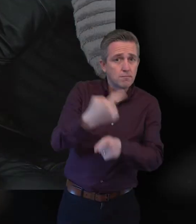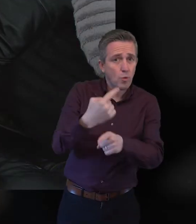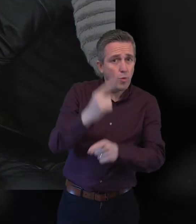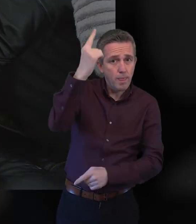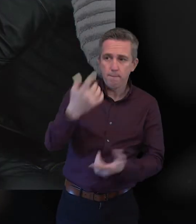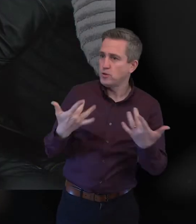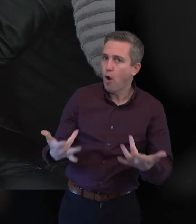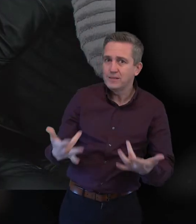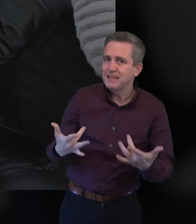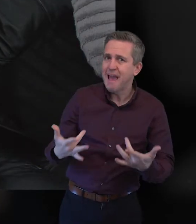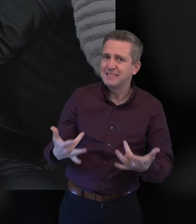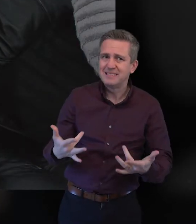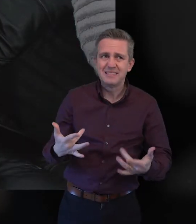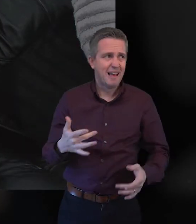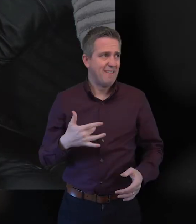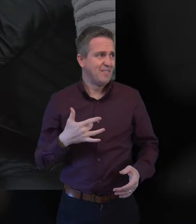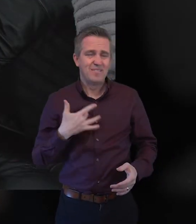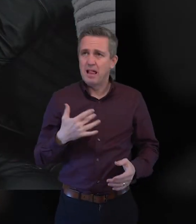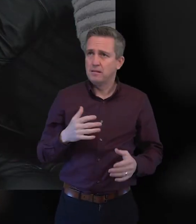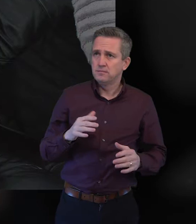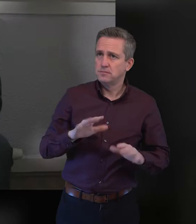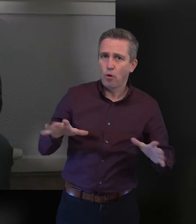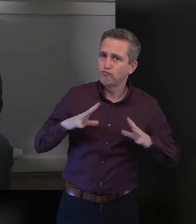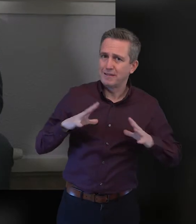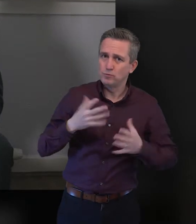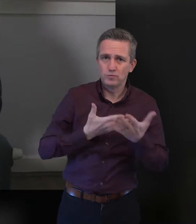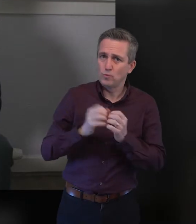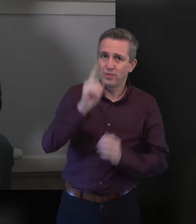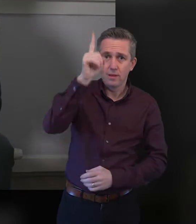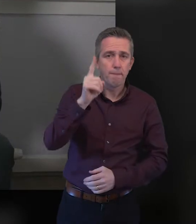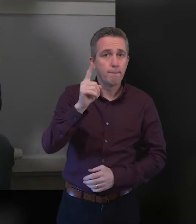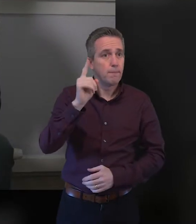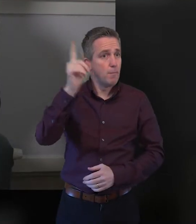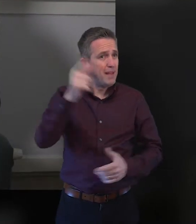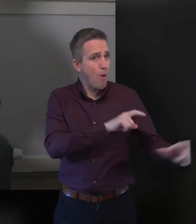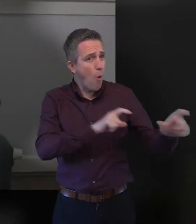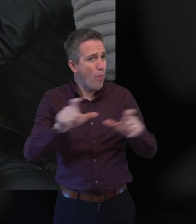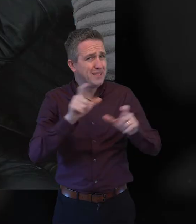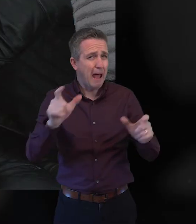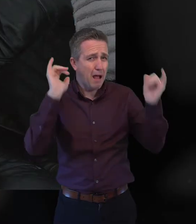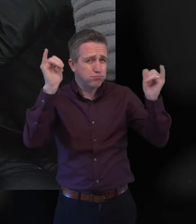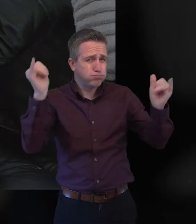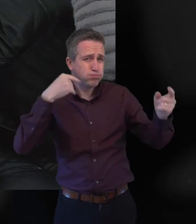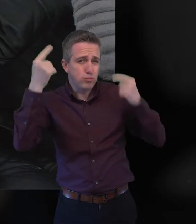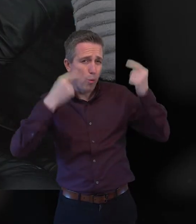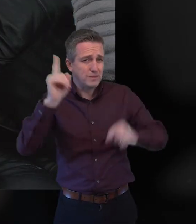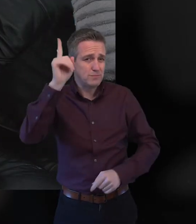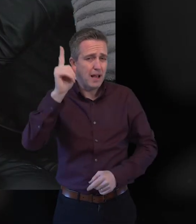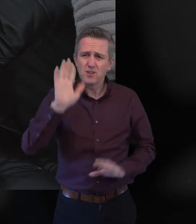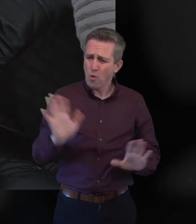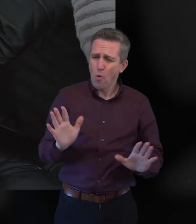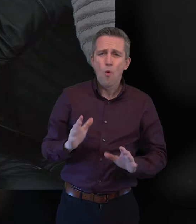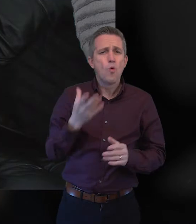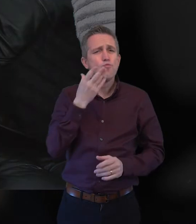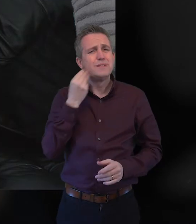No, not yet. It just didn't seem like the right time. Has it been since you've moved in, or is it just a recent thing? No. It's only the last couple